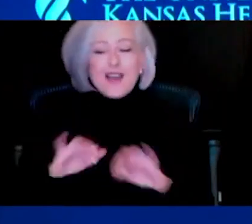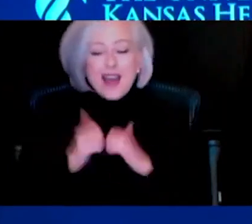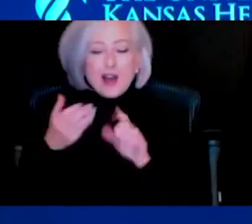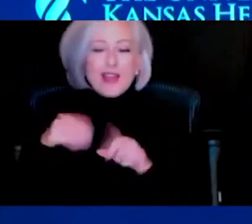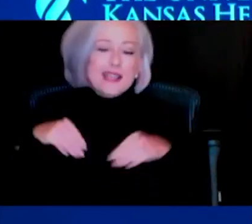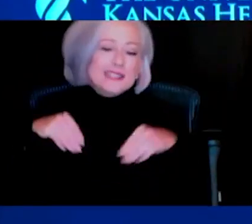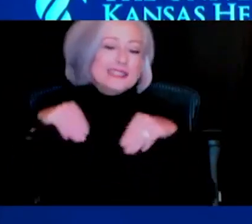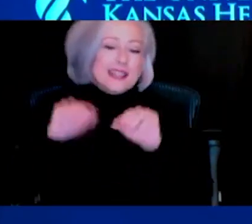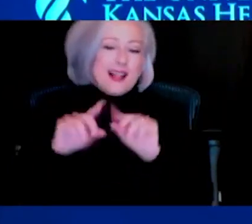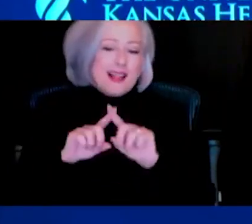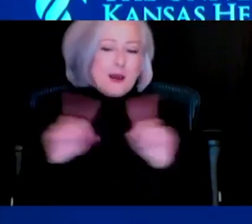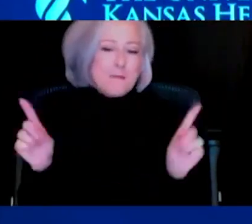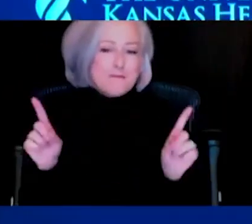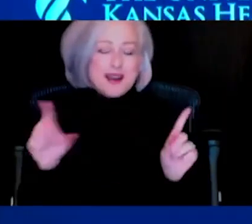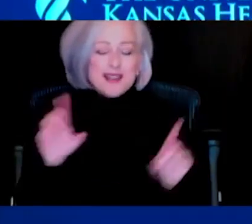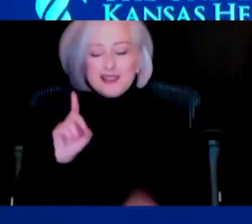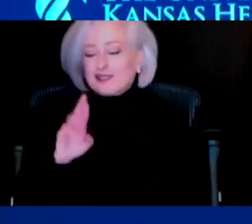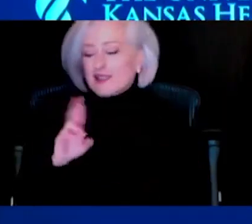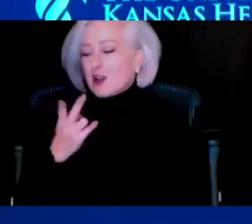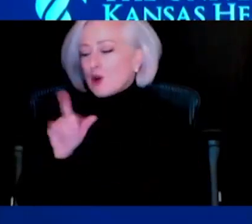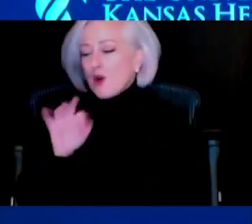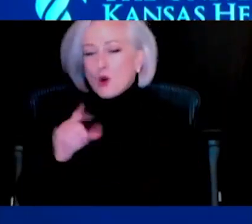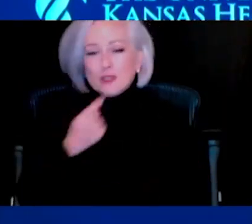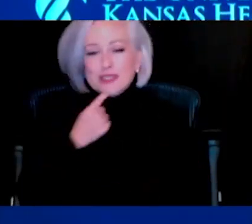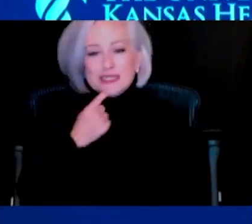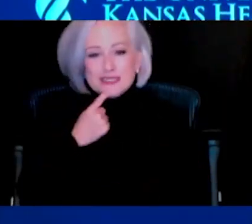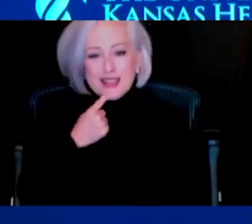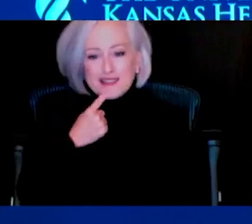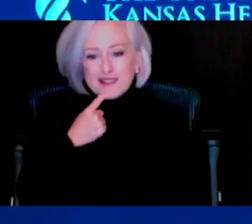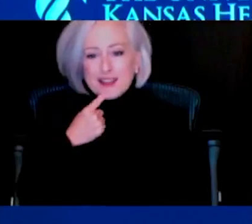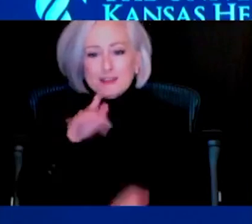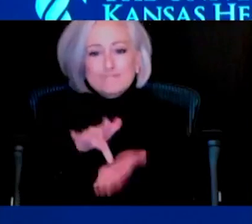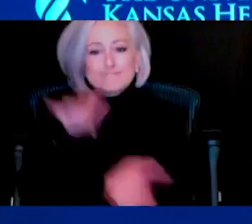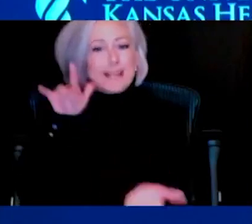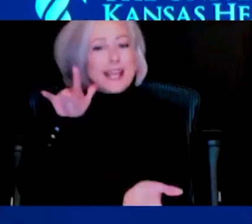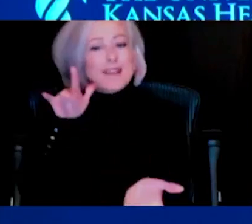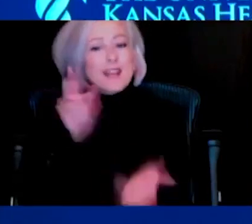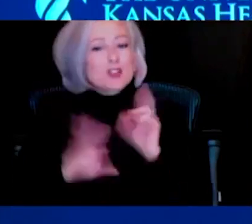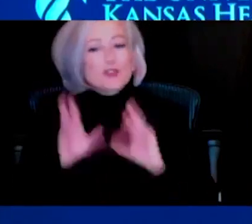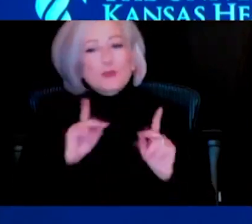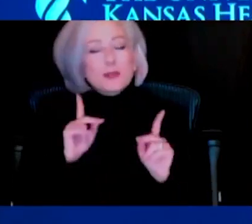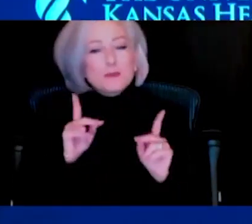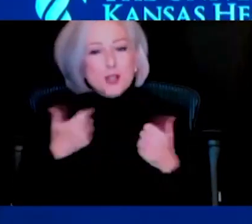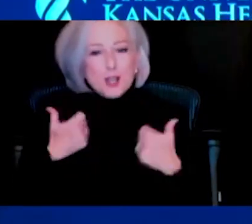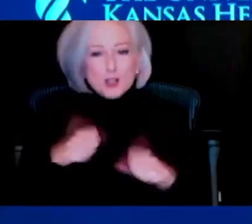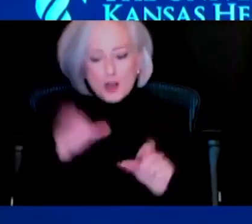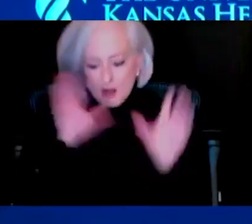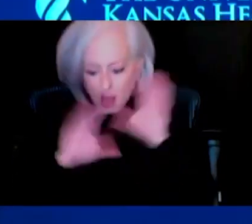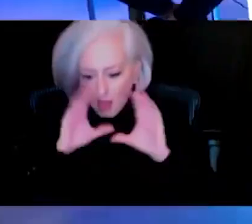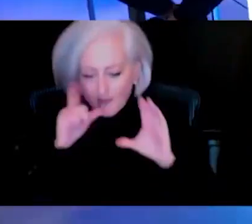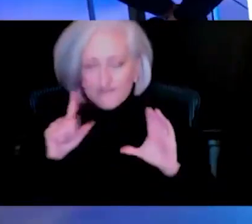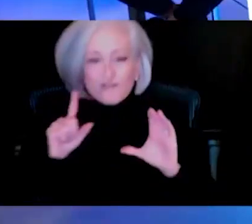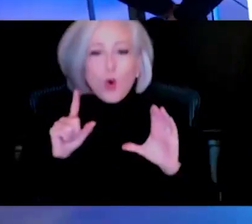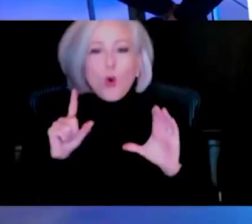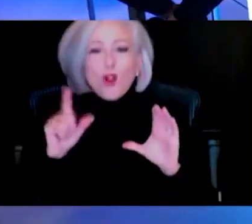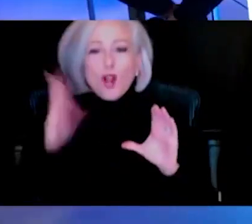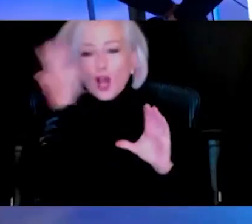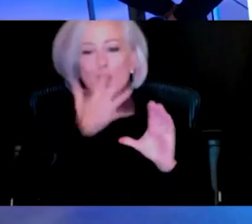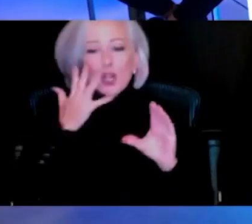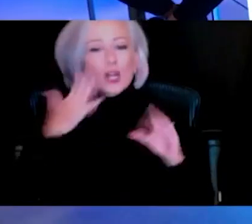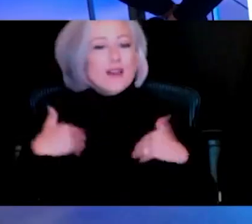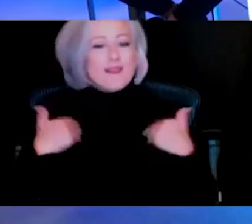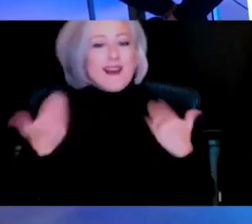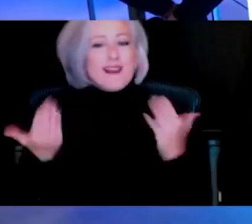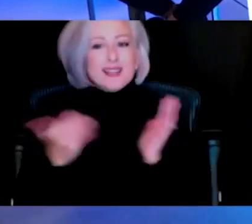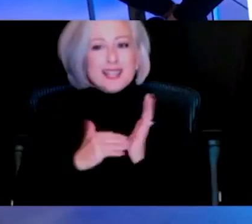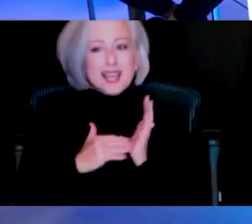just like Dr. Holding mentioned, they're just kind of taking advantage of people trying to find that kind of fountain of youth. Gosh, there's a lot of money to be made in this. We really Yep.